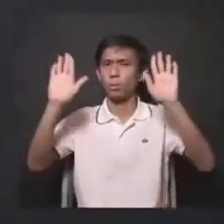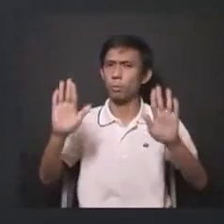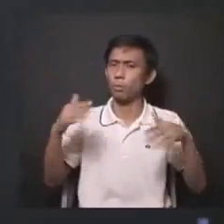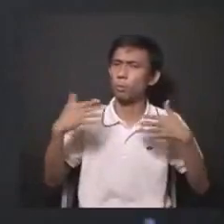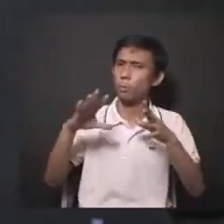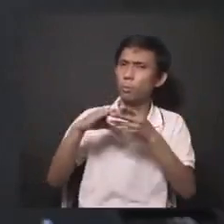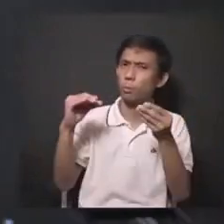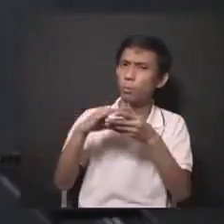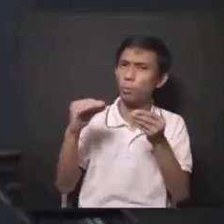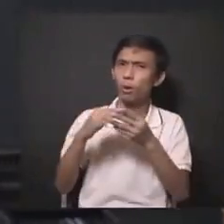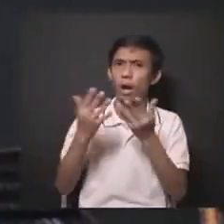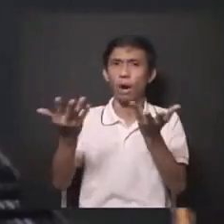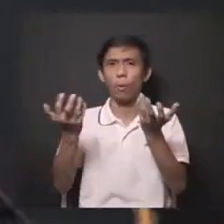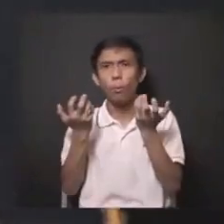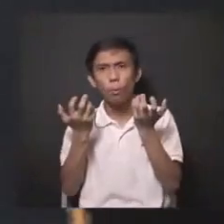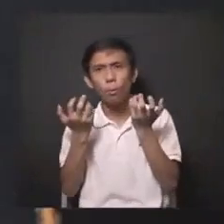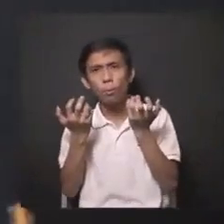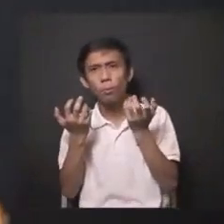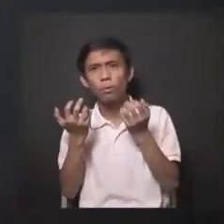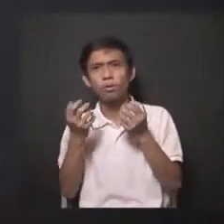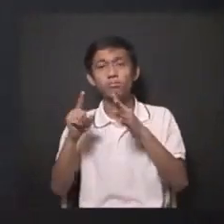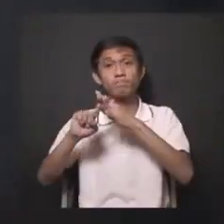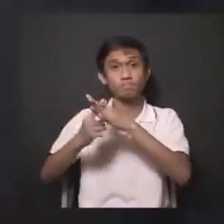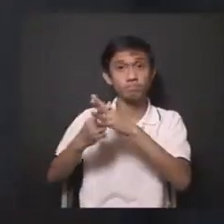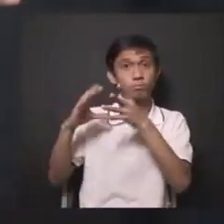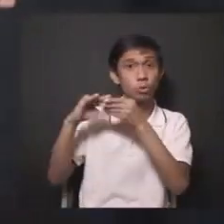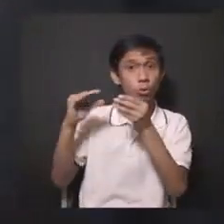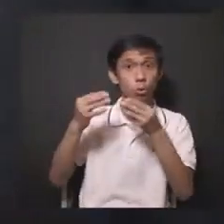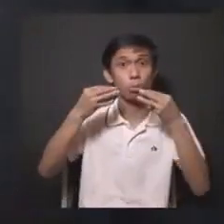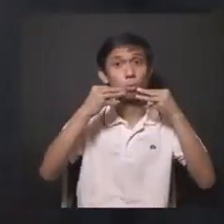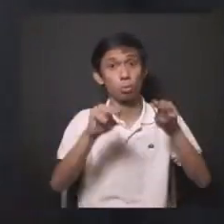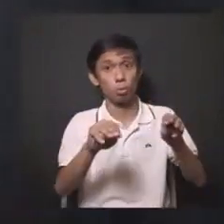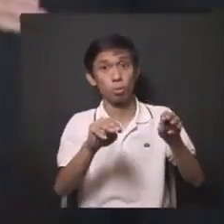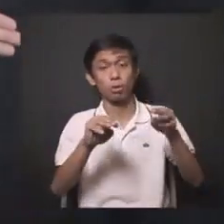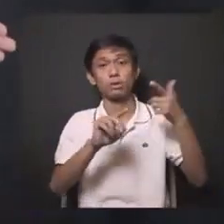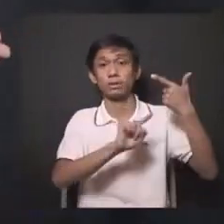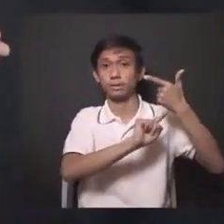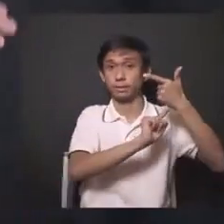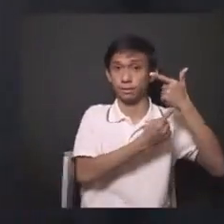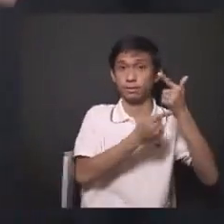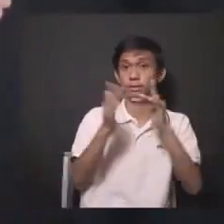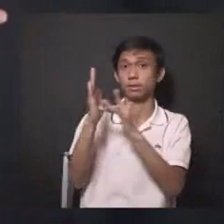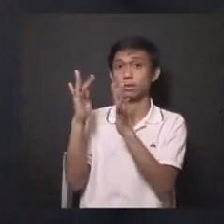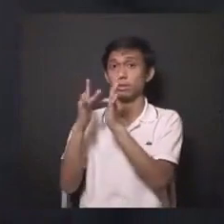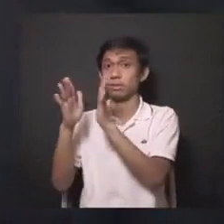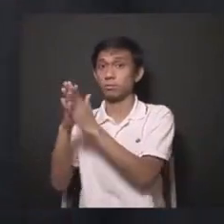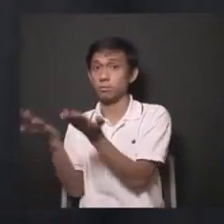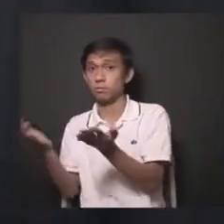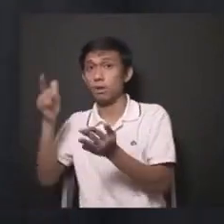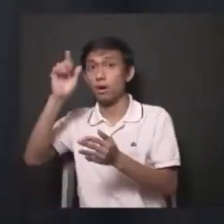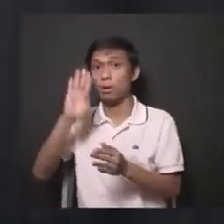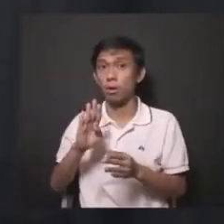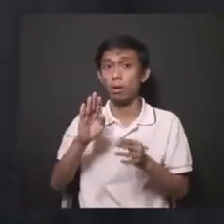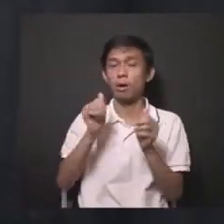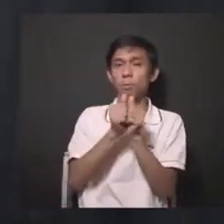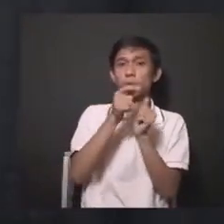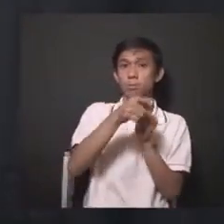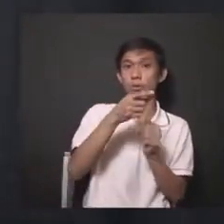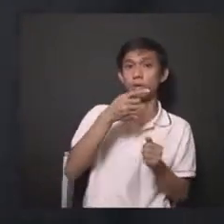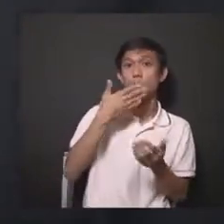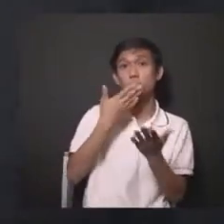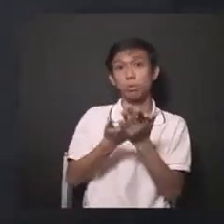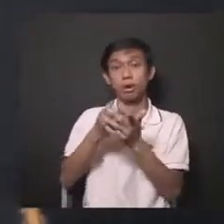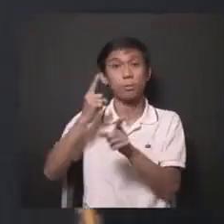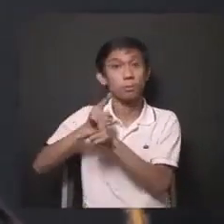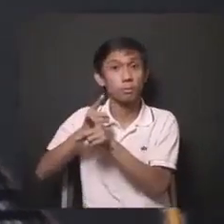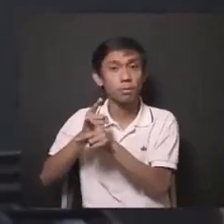with the message of Genesis, where the message was God made you good, right? That's the first message, right?